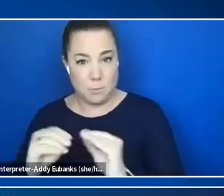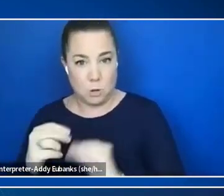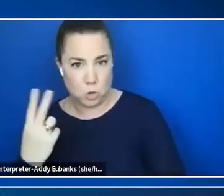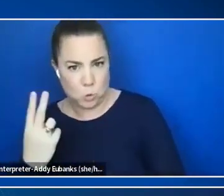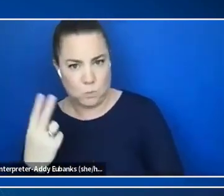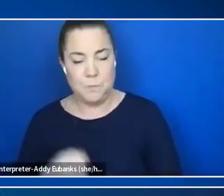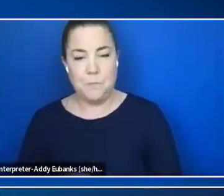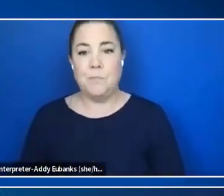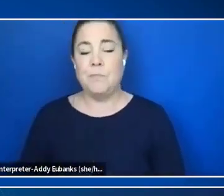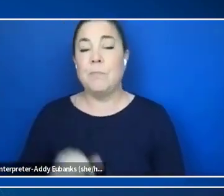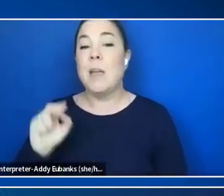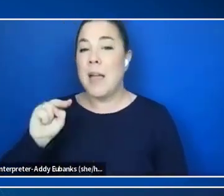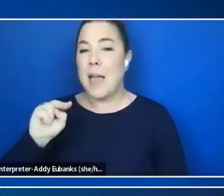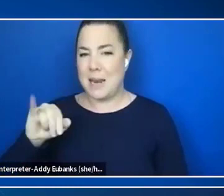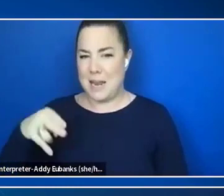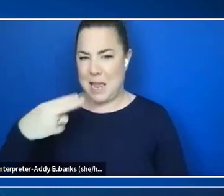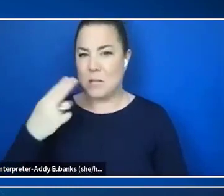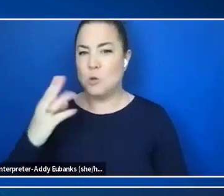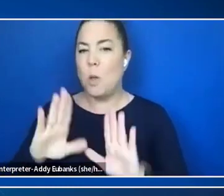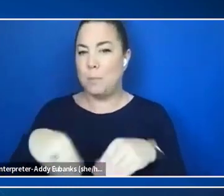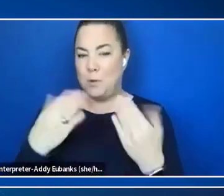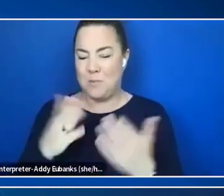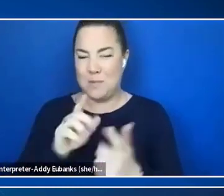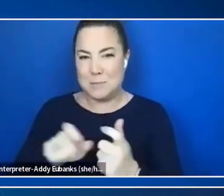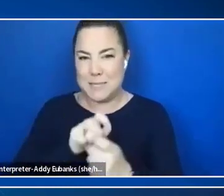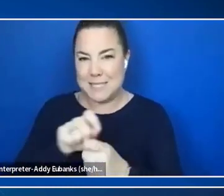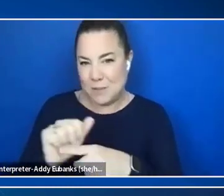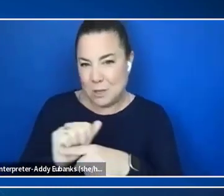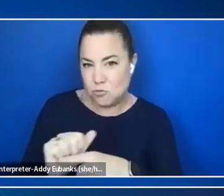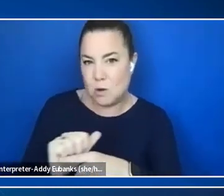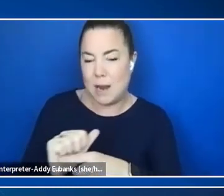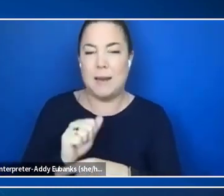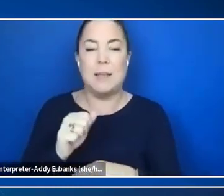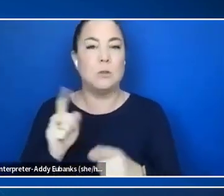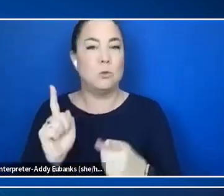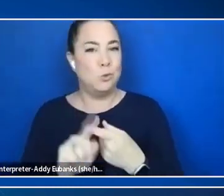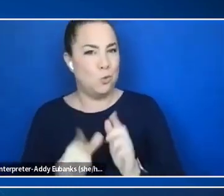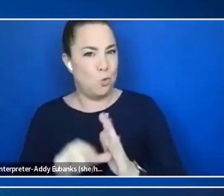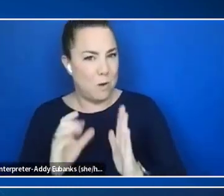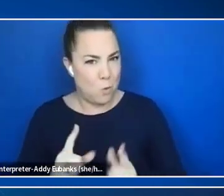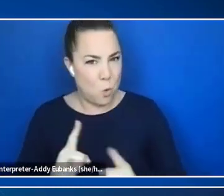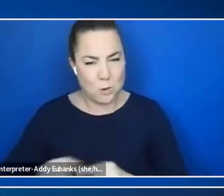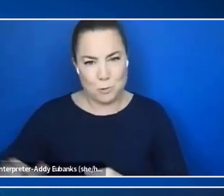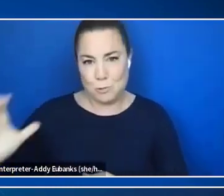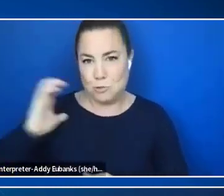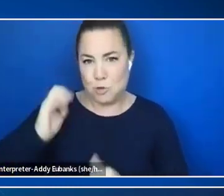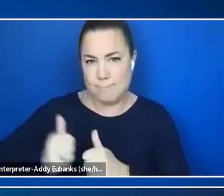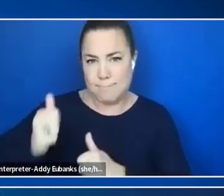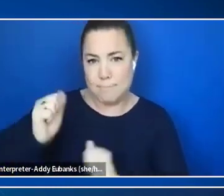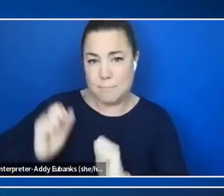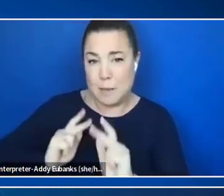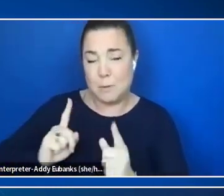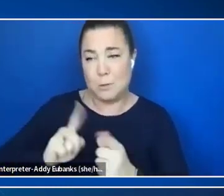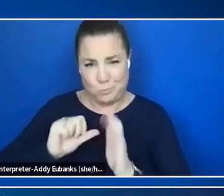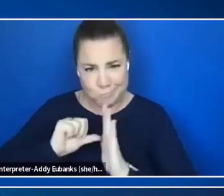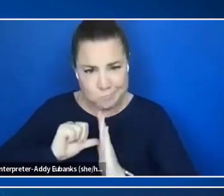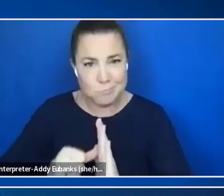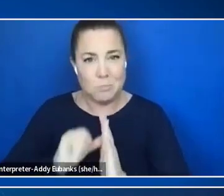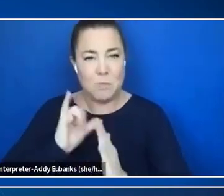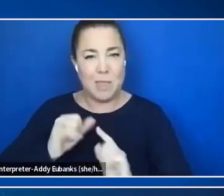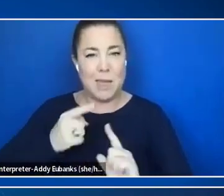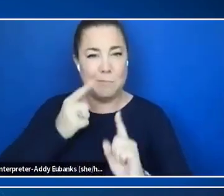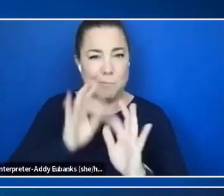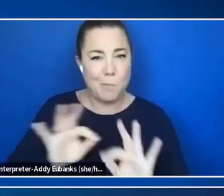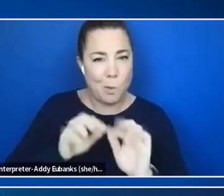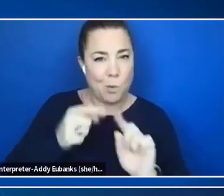NIH will be providing specific training to reviewers and chairs to really reinforce this point. Right. Yeah. Thank you,